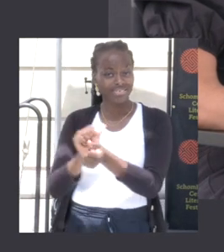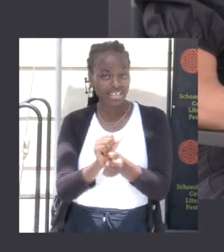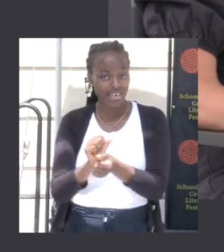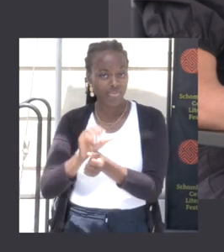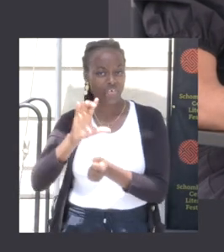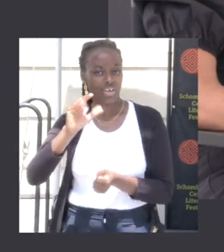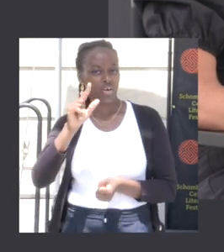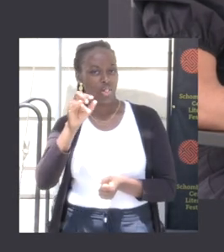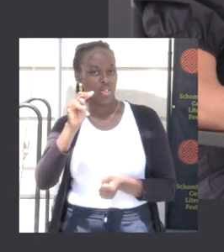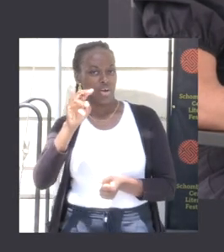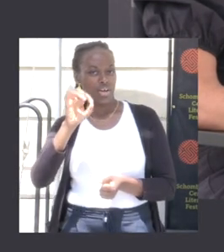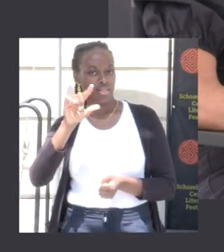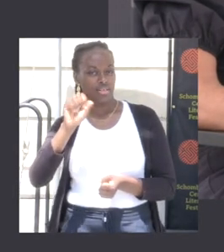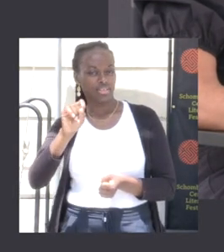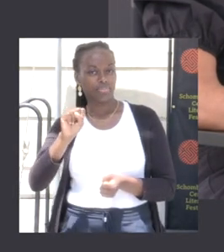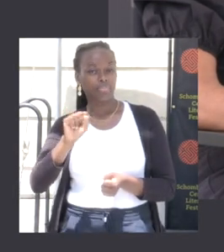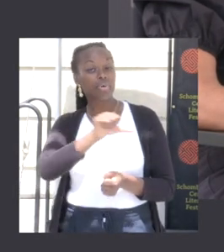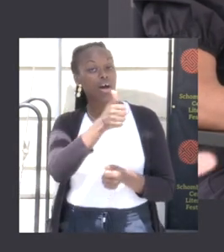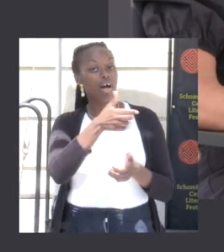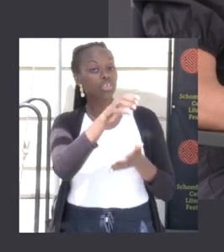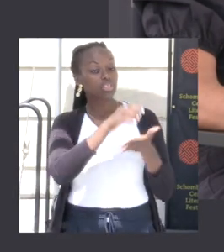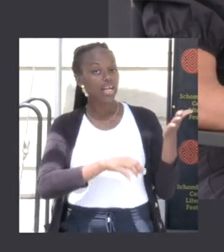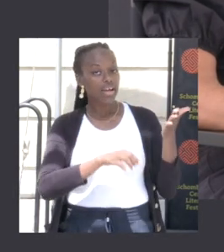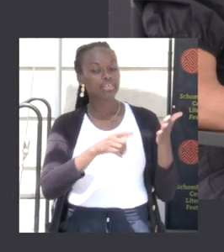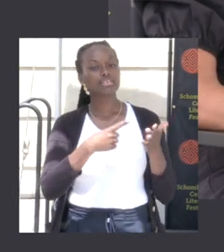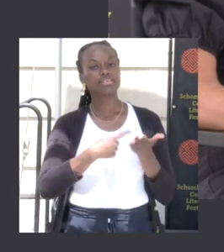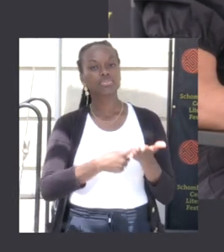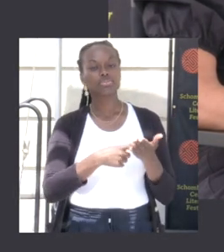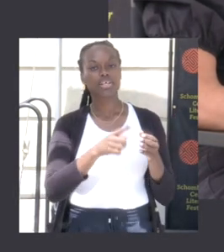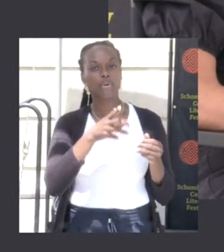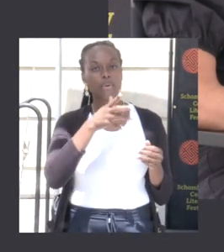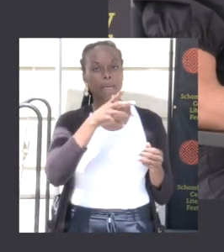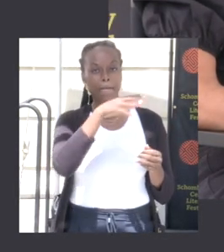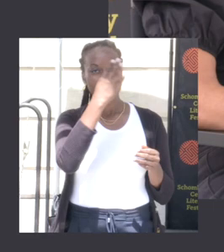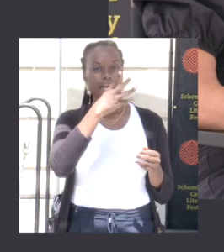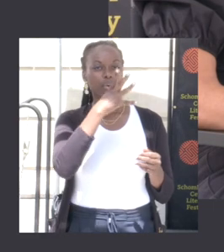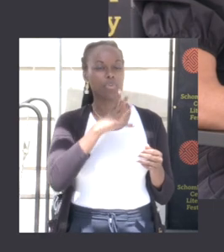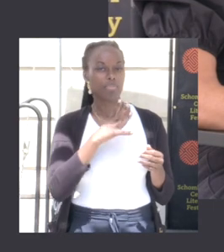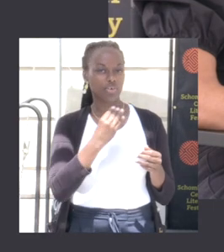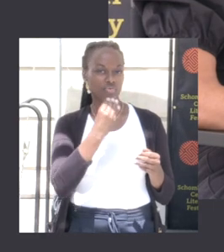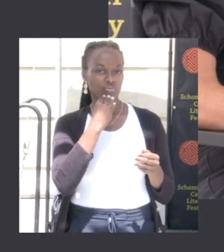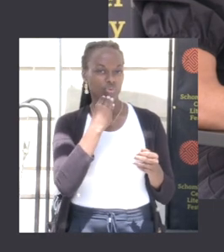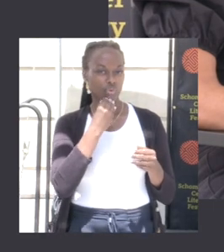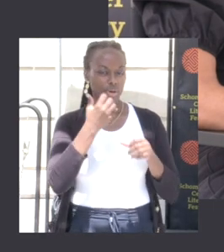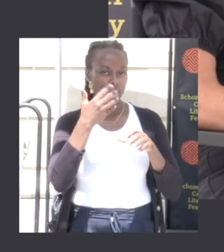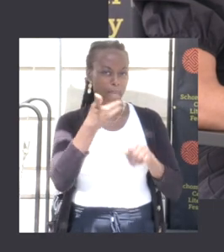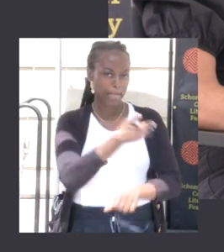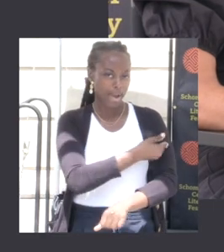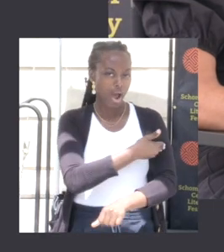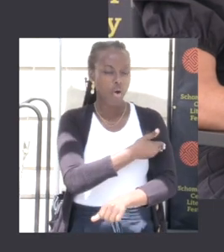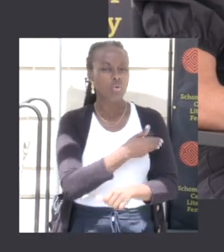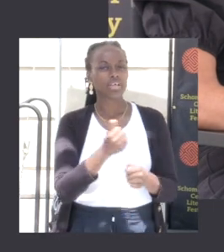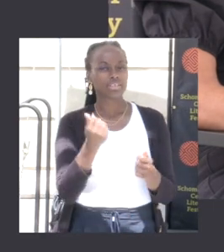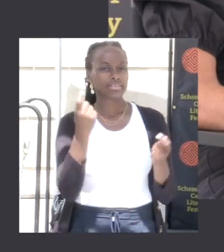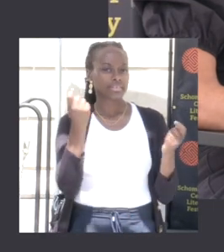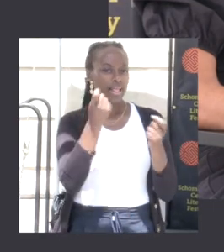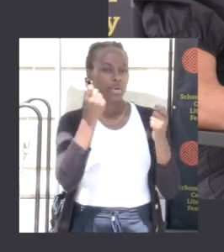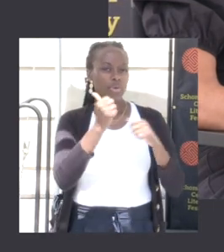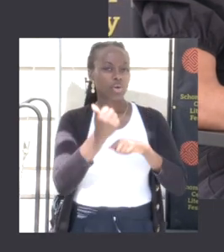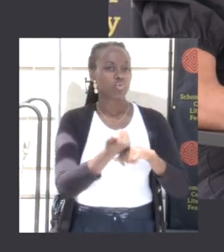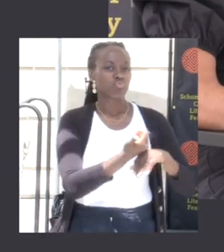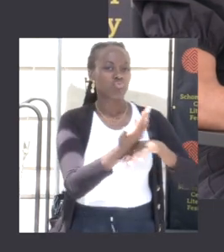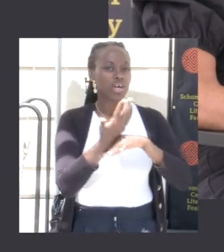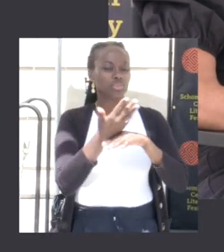Land Liberation and Food Justice and Black Women, Food and Power, inspired by the ingenuity of celebrated grassroots organizers like Fannie Lou Hamer and